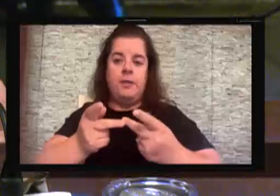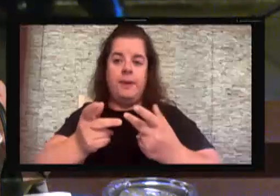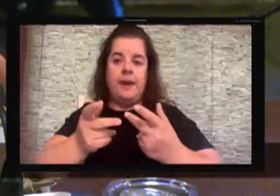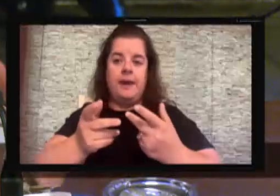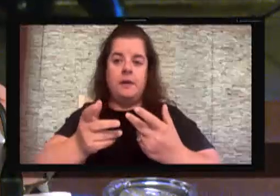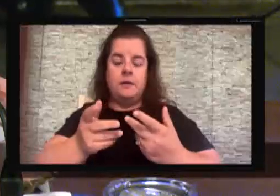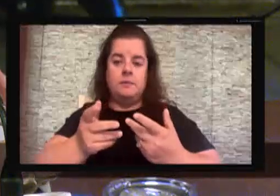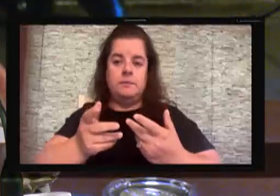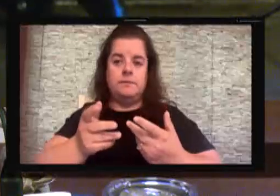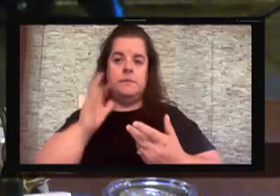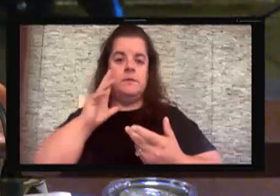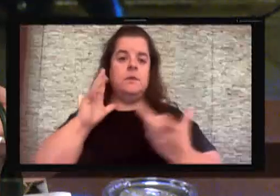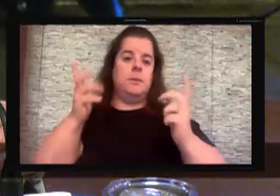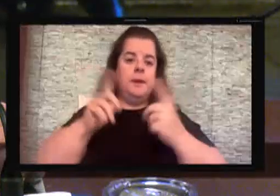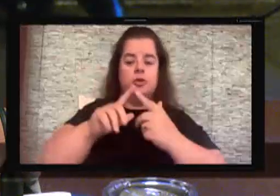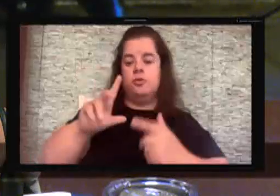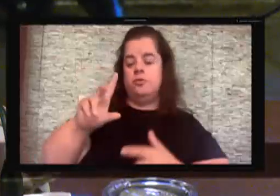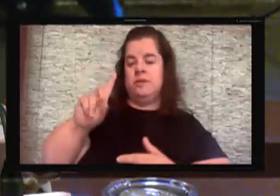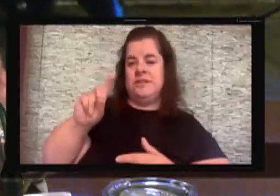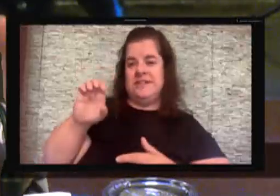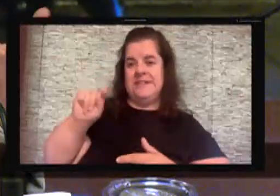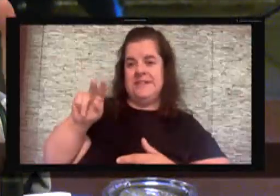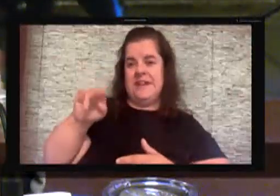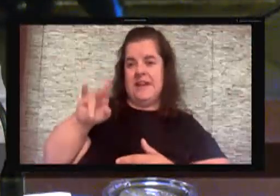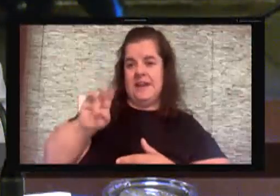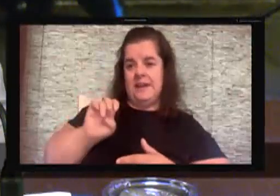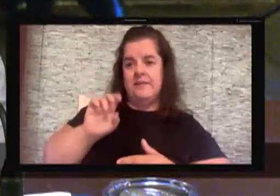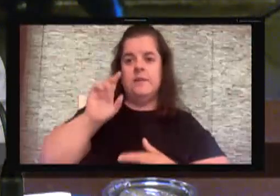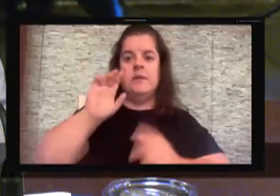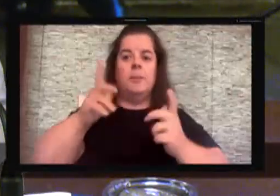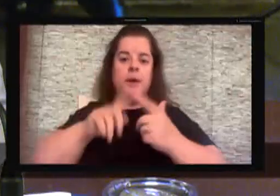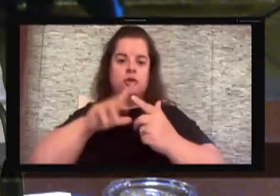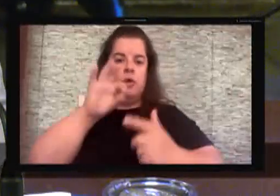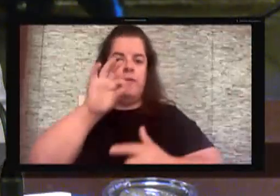know, detective versus, you know, forensic, whatever.